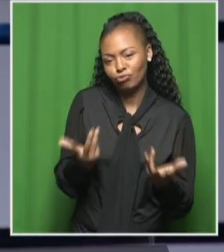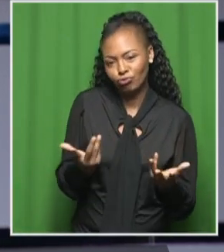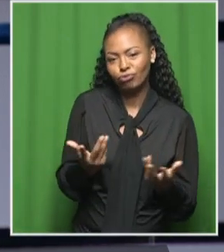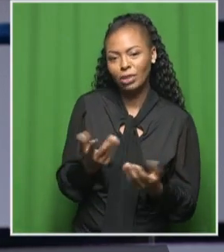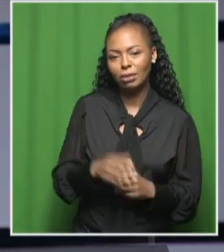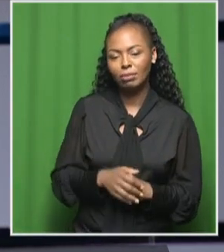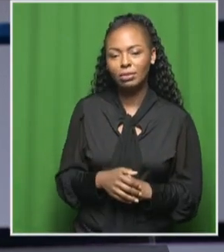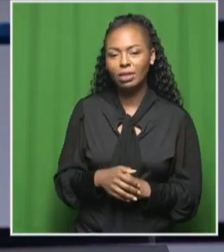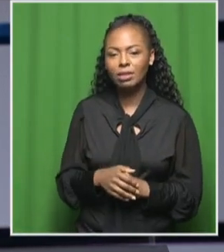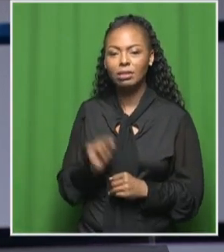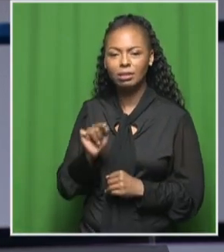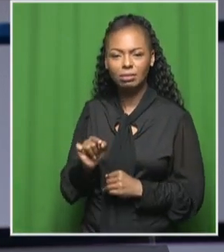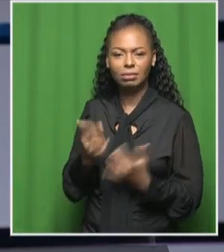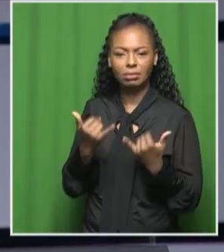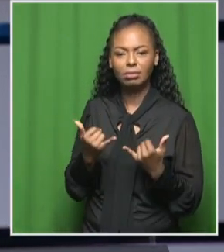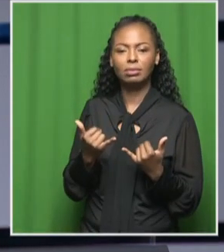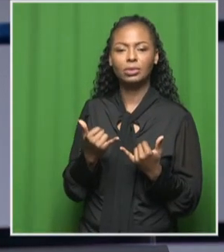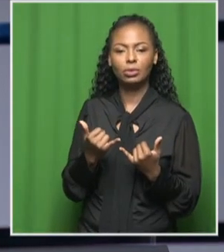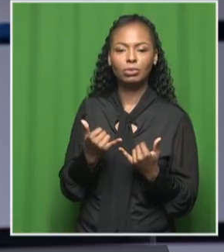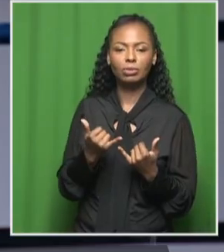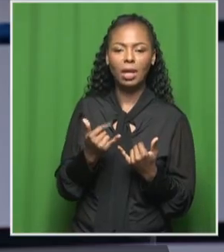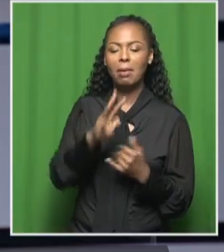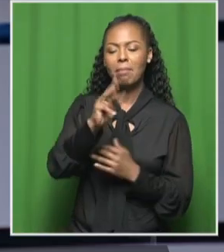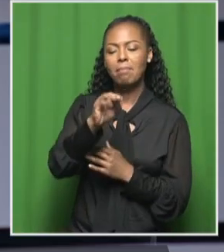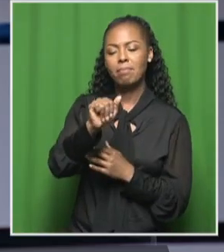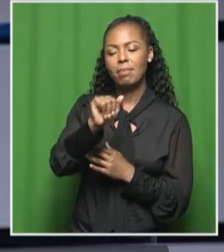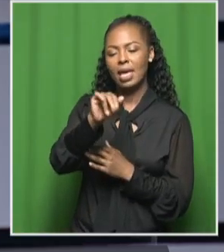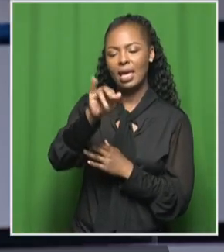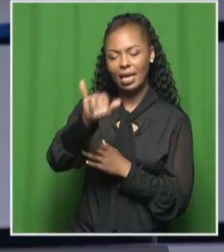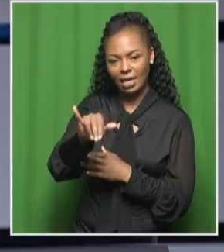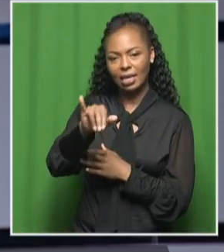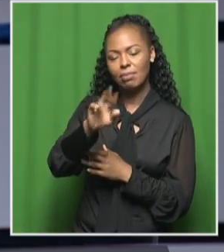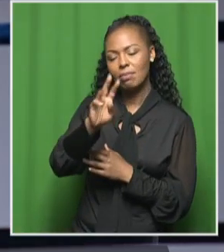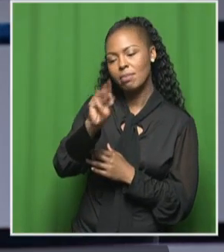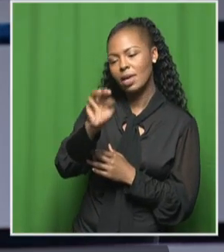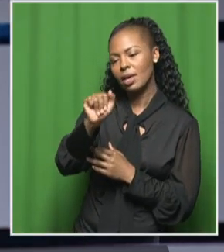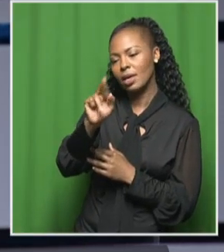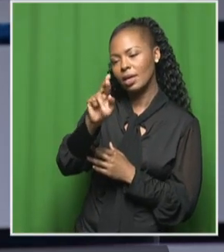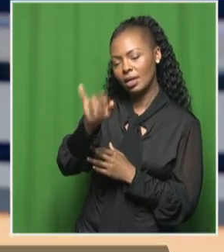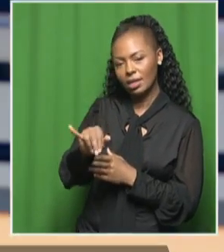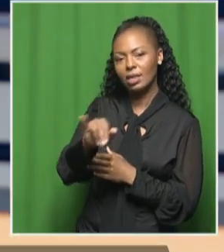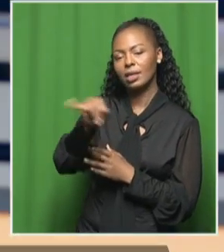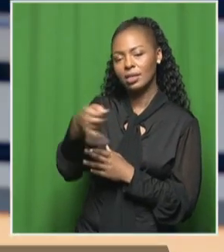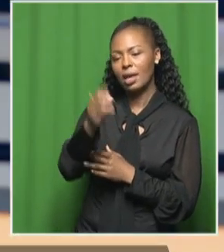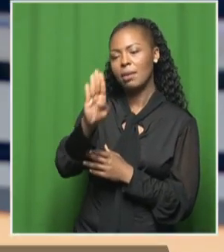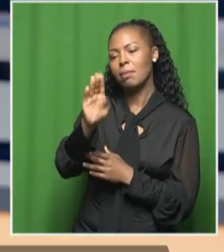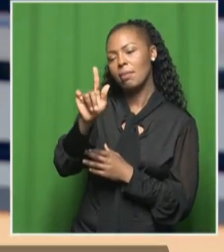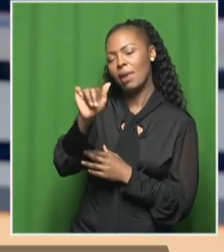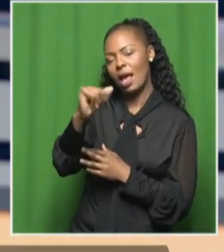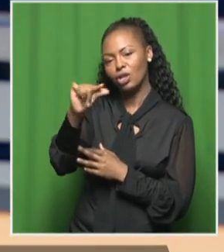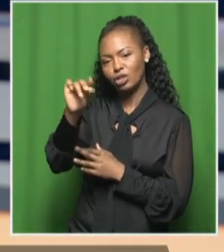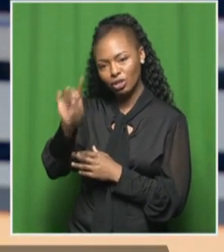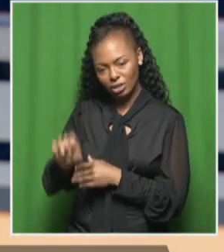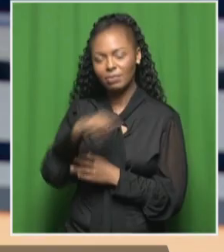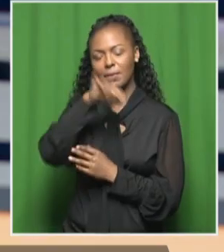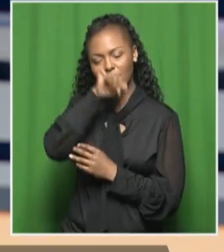Mary J. Blige. But I'm just so open to just different genres. So I know you're tired,